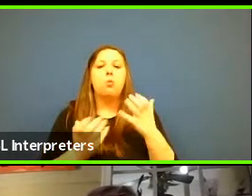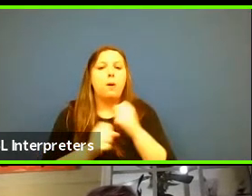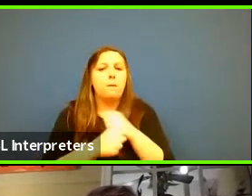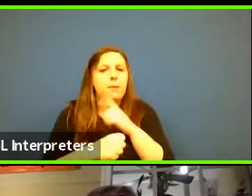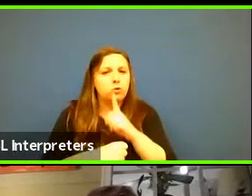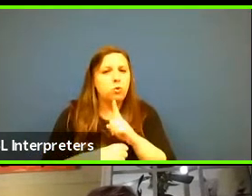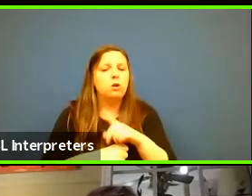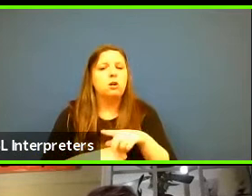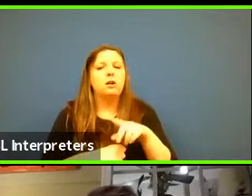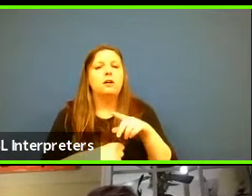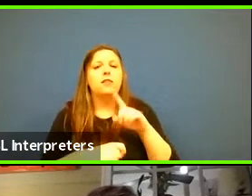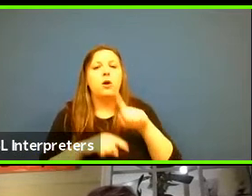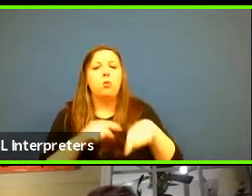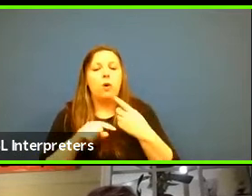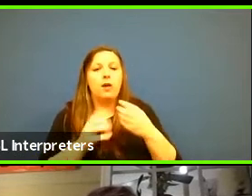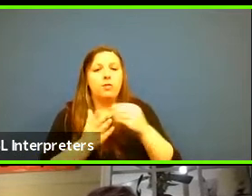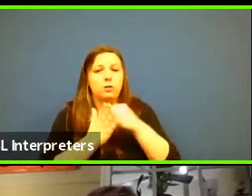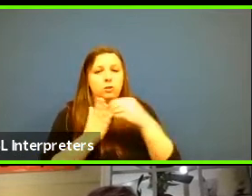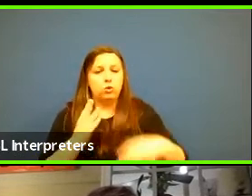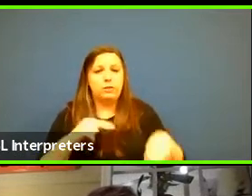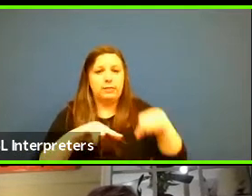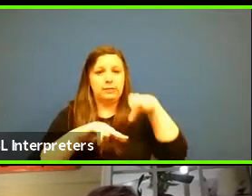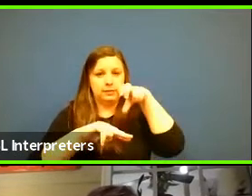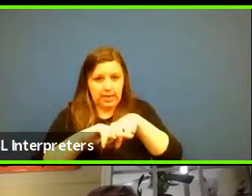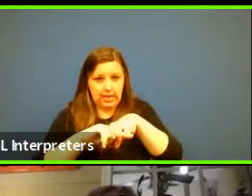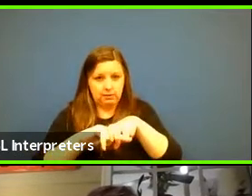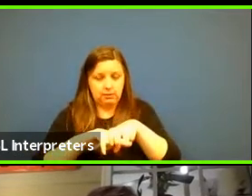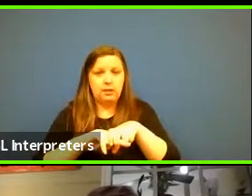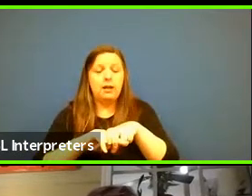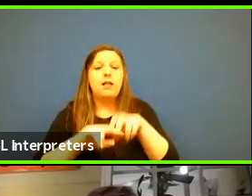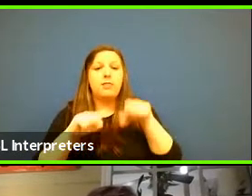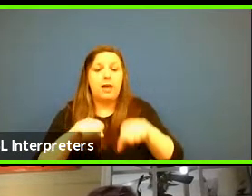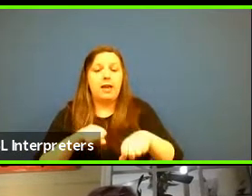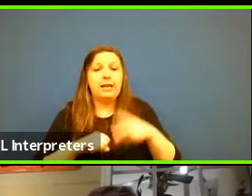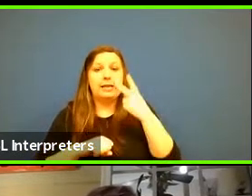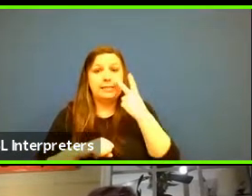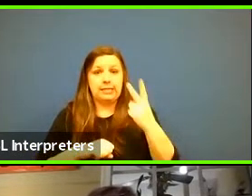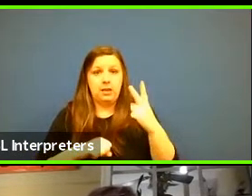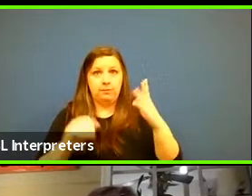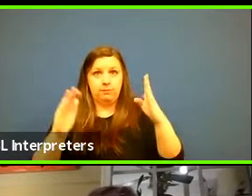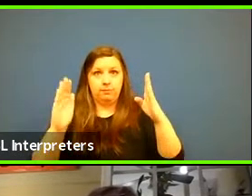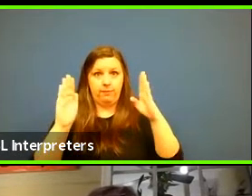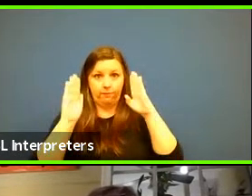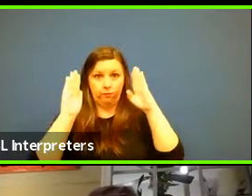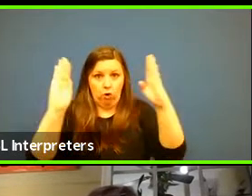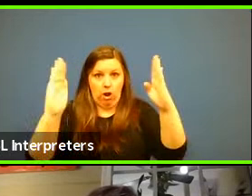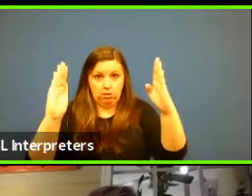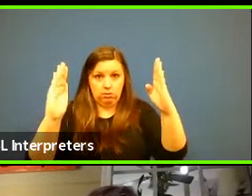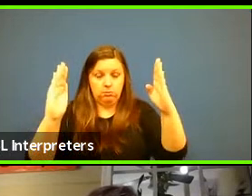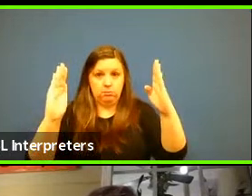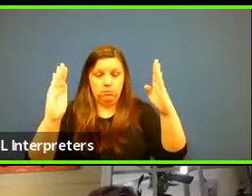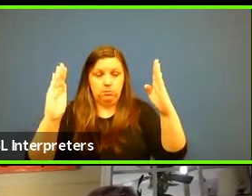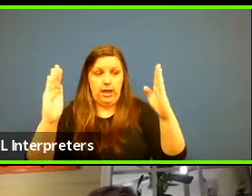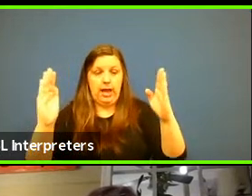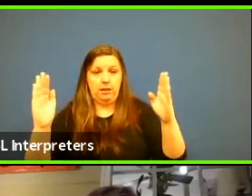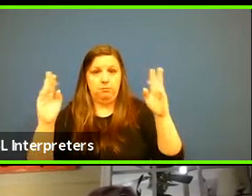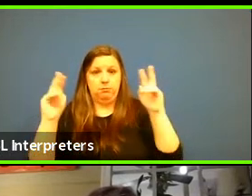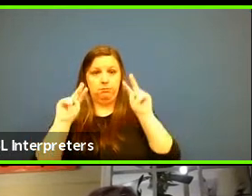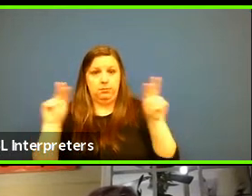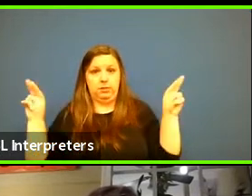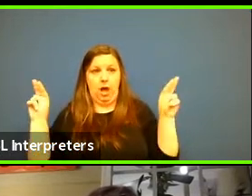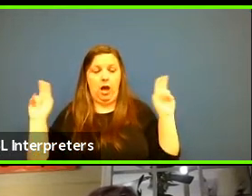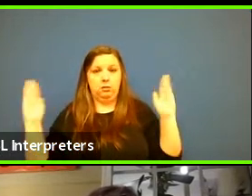if the students sit down, they can see either in front of them or either on the side of them. I visited